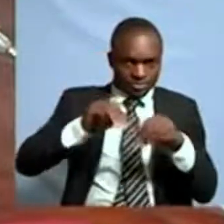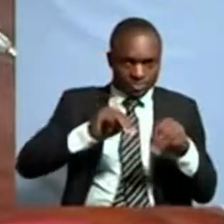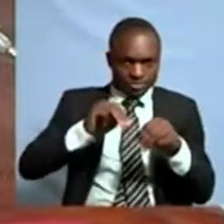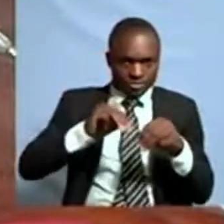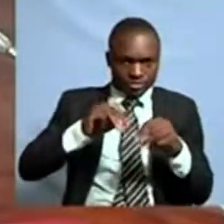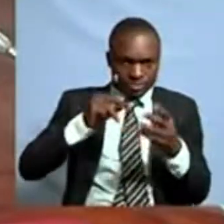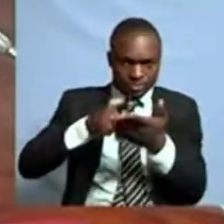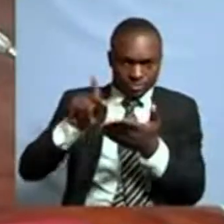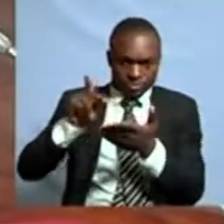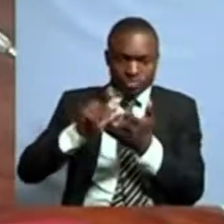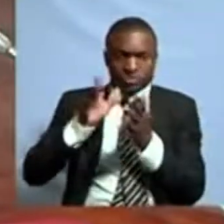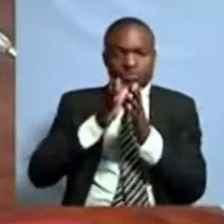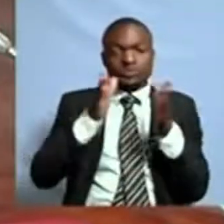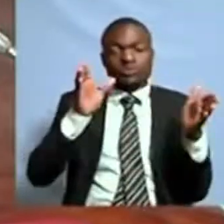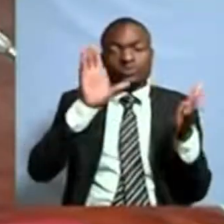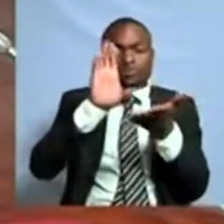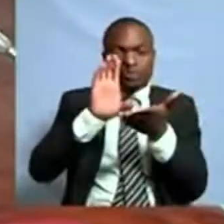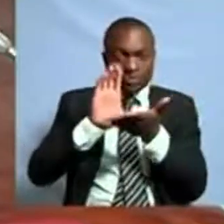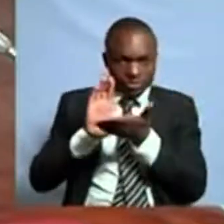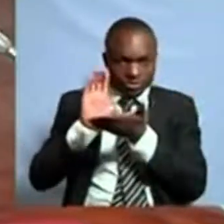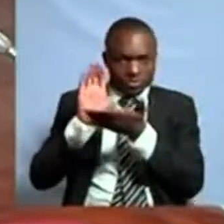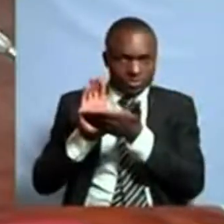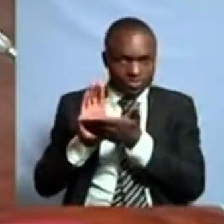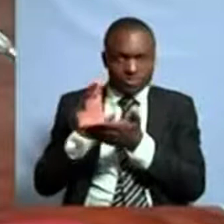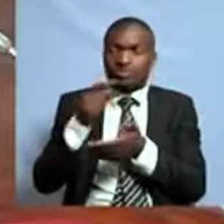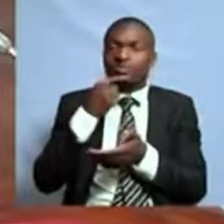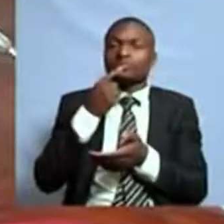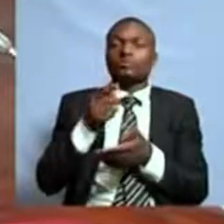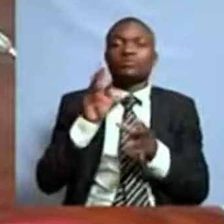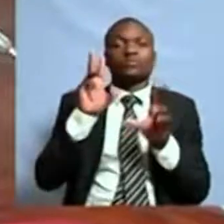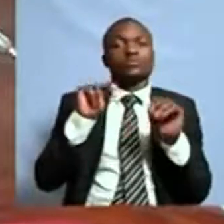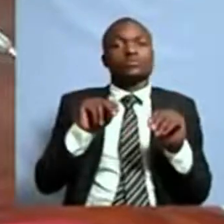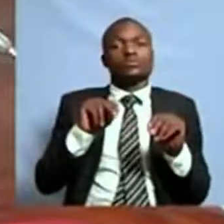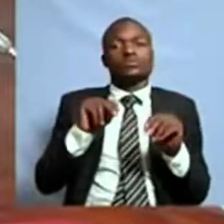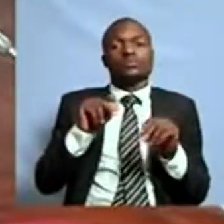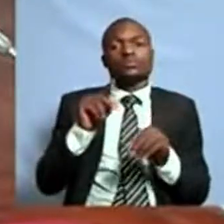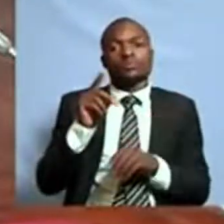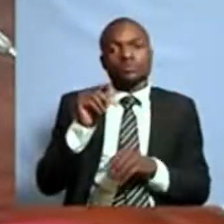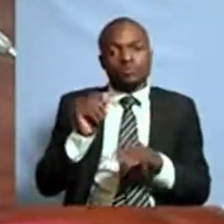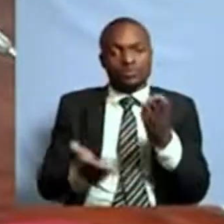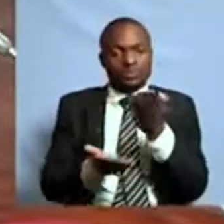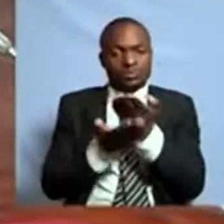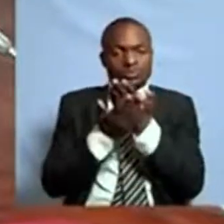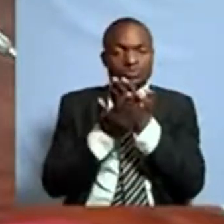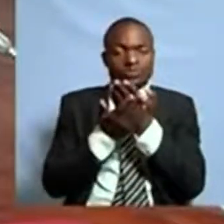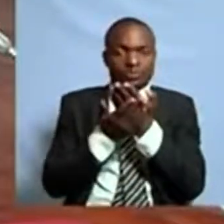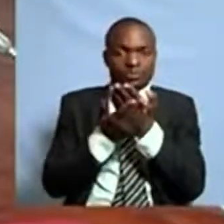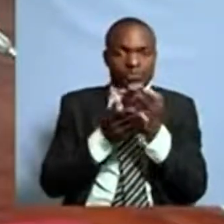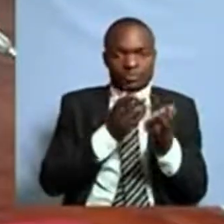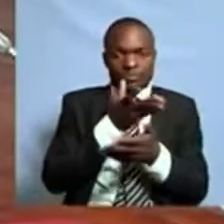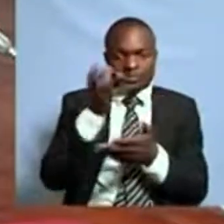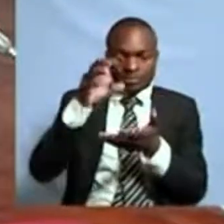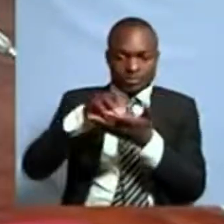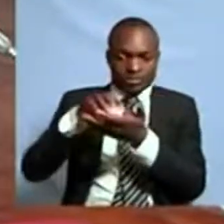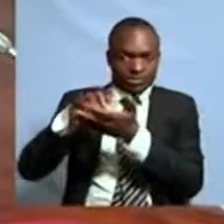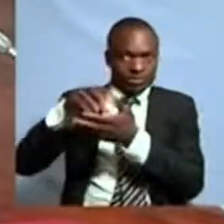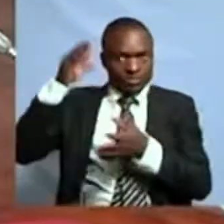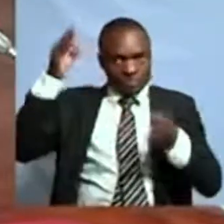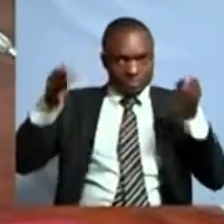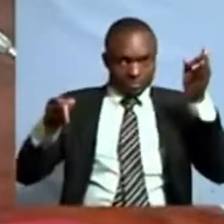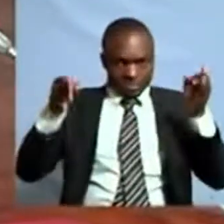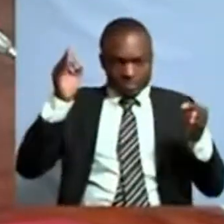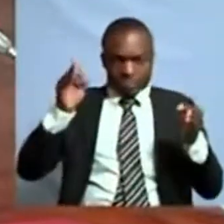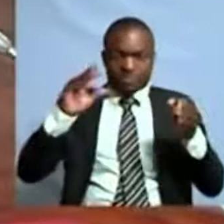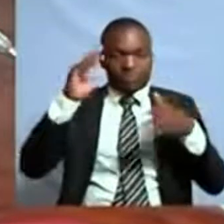debts, and like I said, also no legal fees to be incurred in pursuing those cases in the courts. So